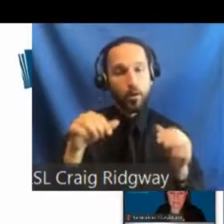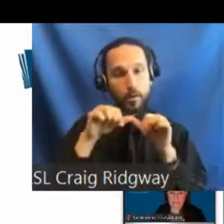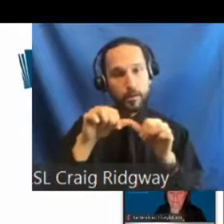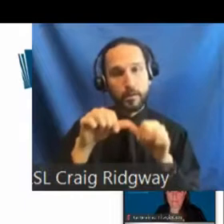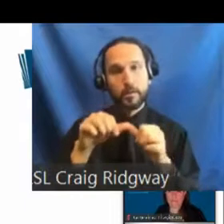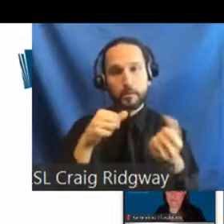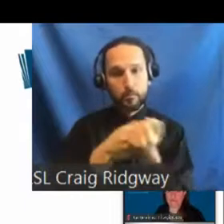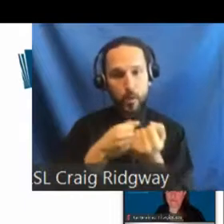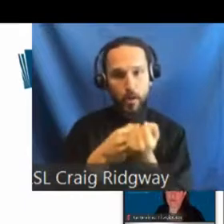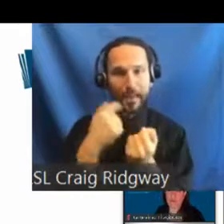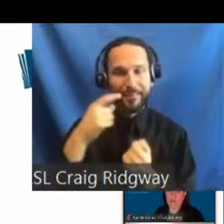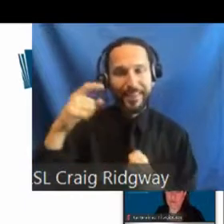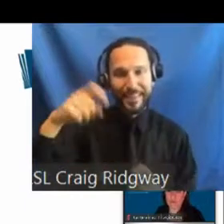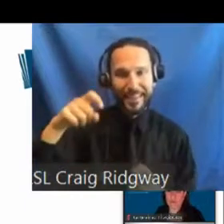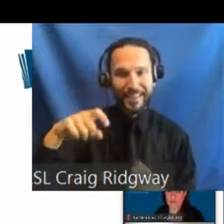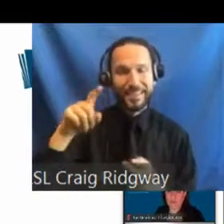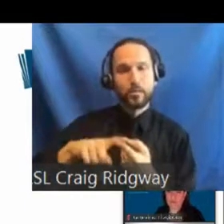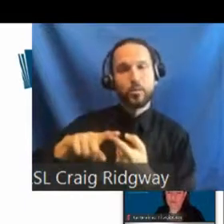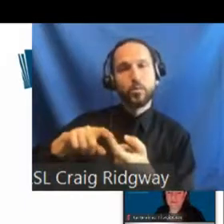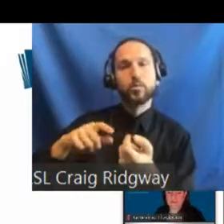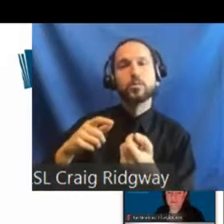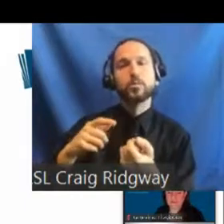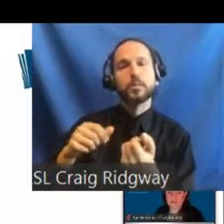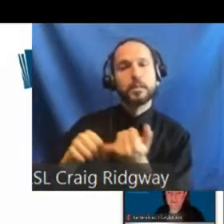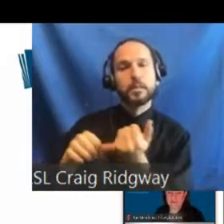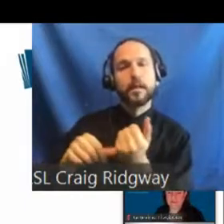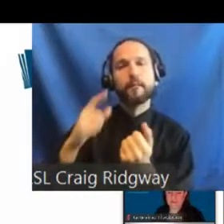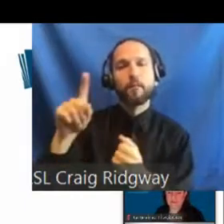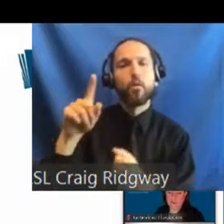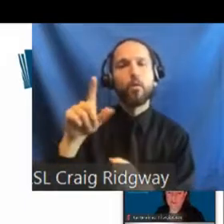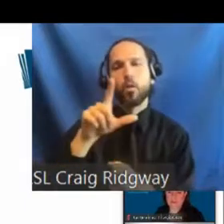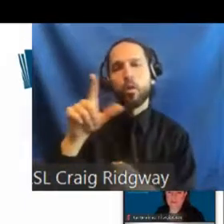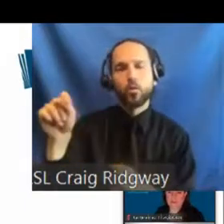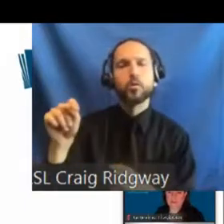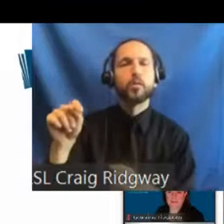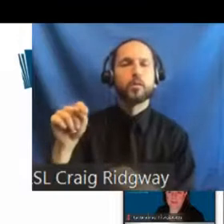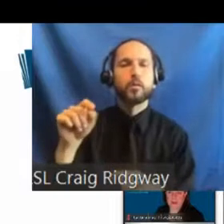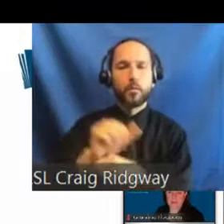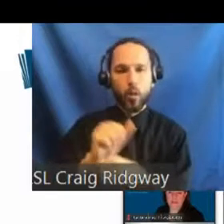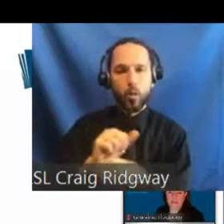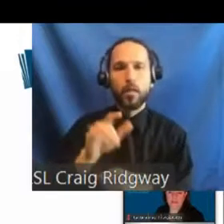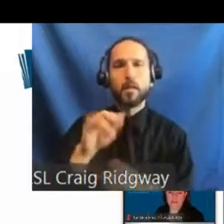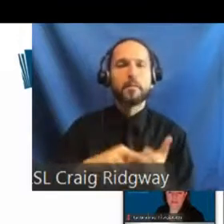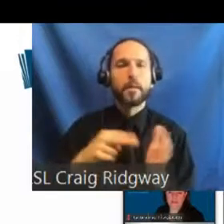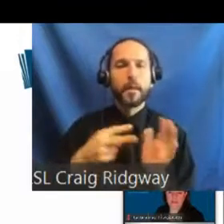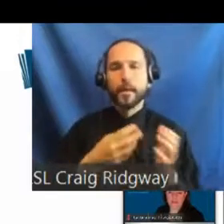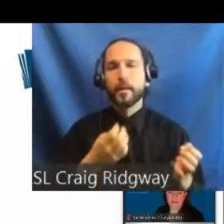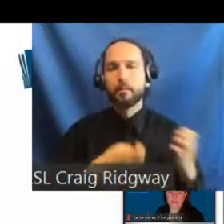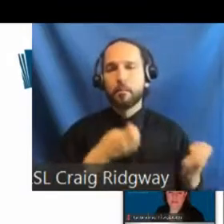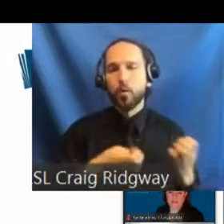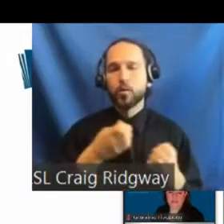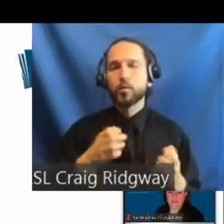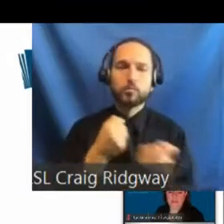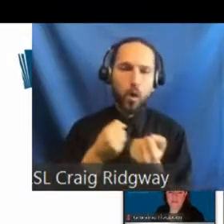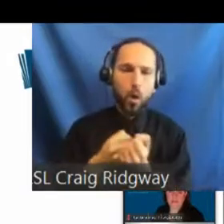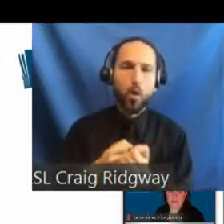support when needed to assist individuals to maintain long-term employment, including emotional support,